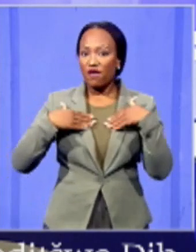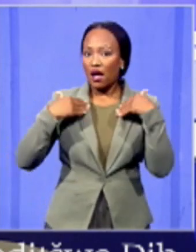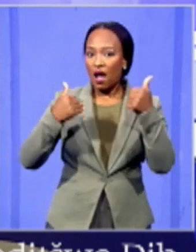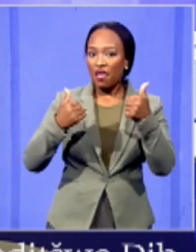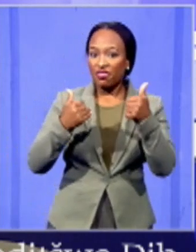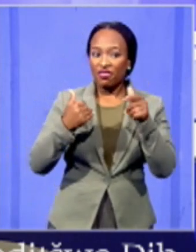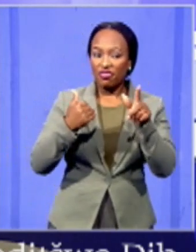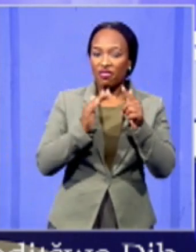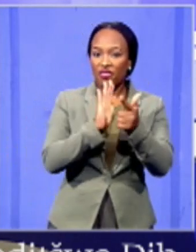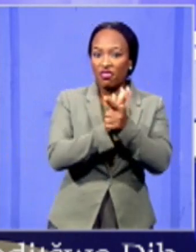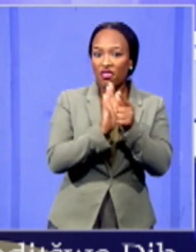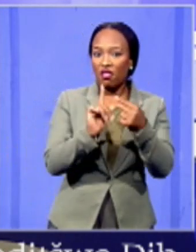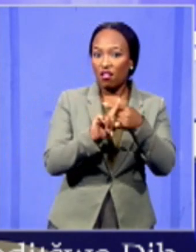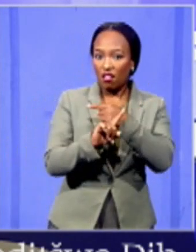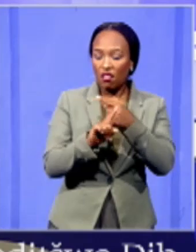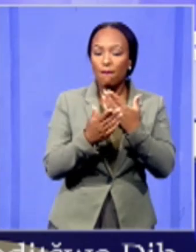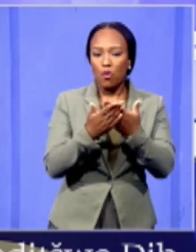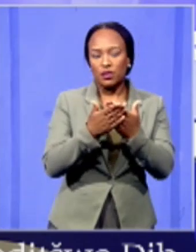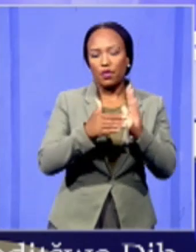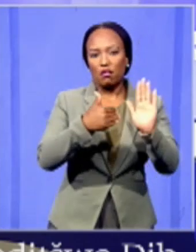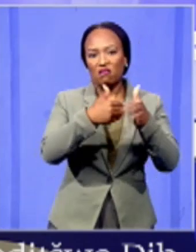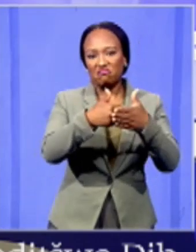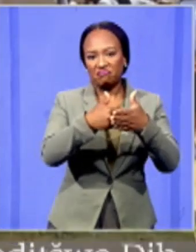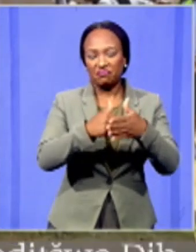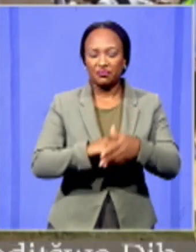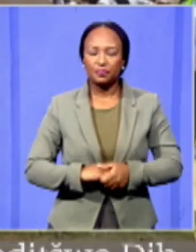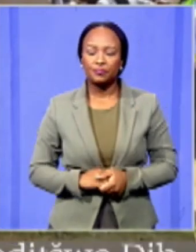kotsing ya go tswalelwa.